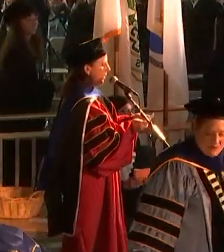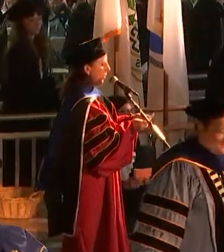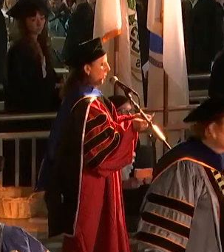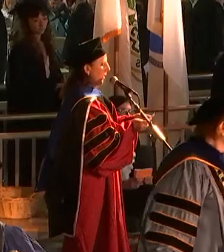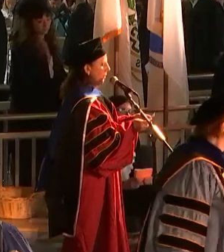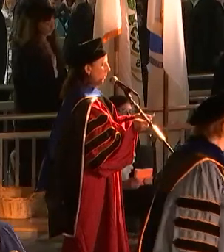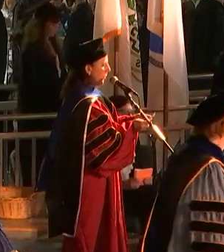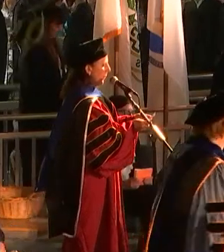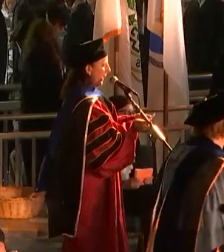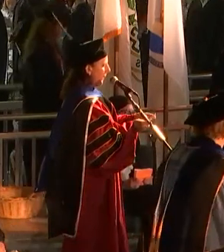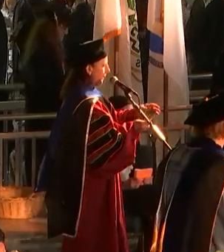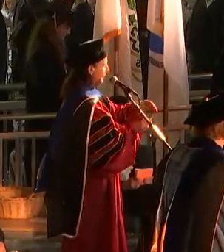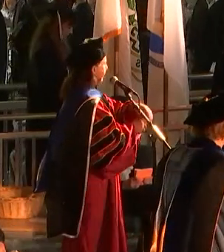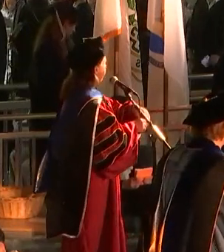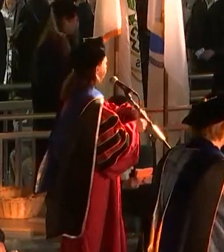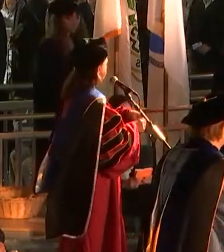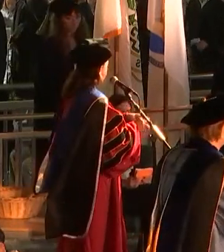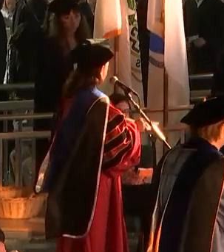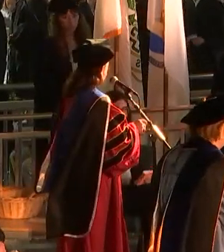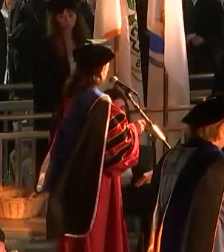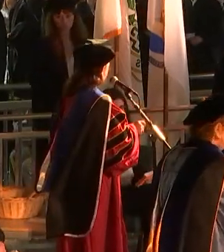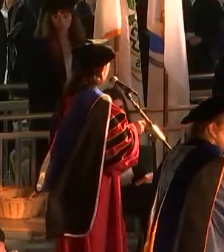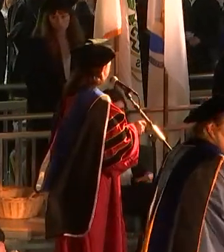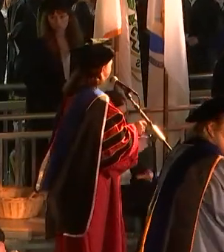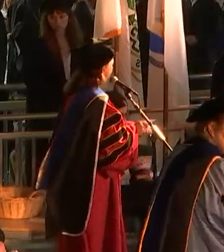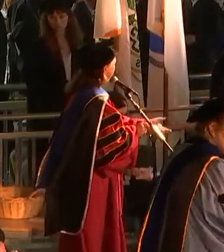Emily Lauren Berube.